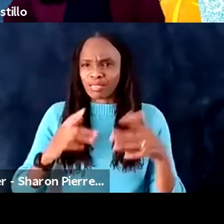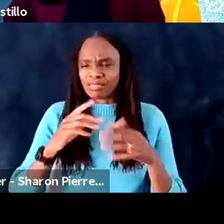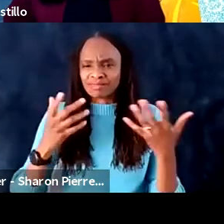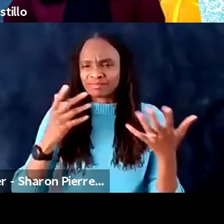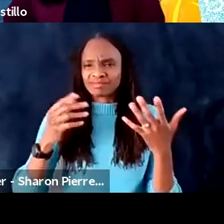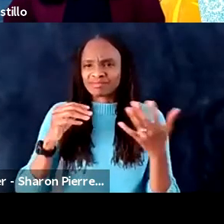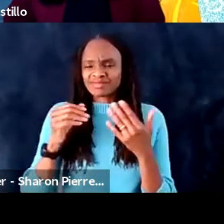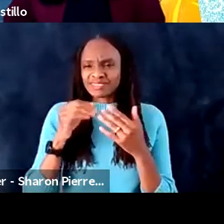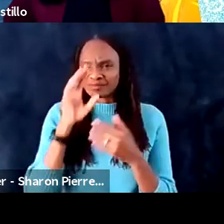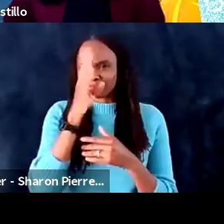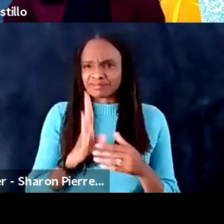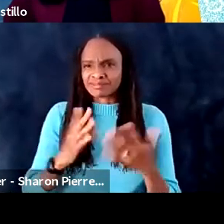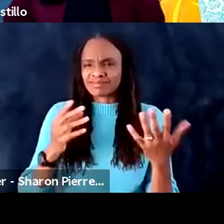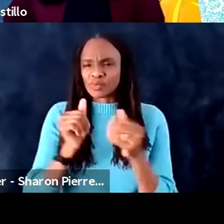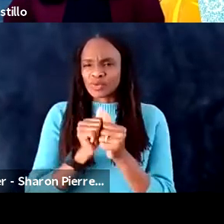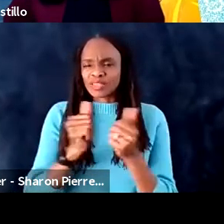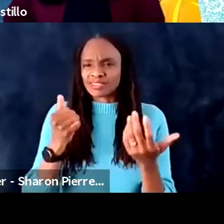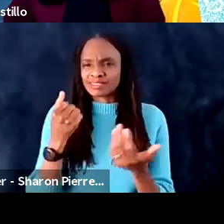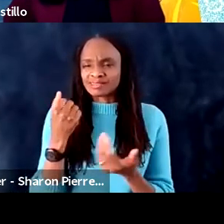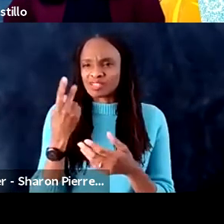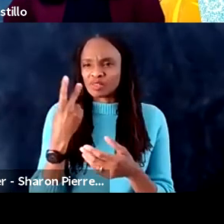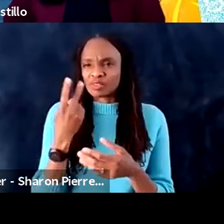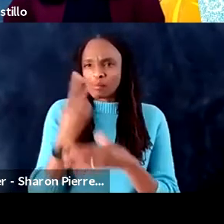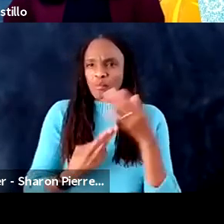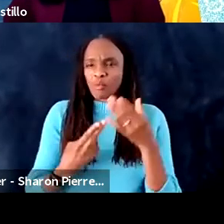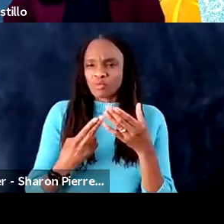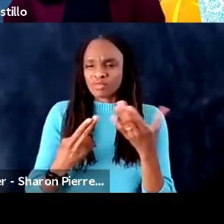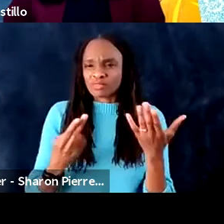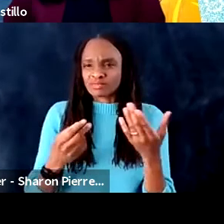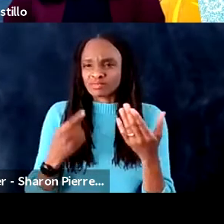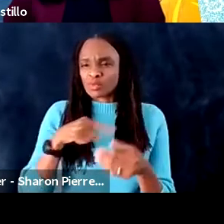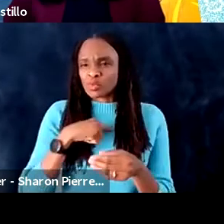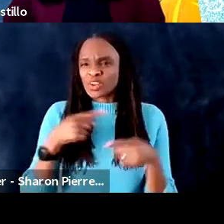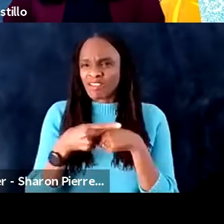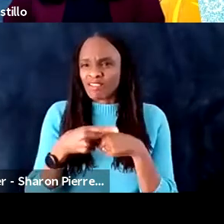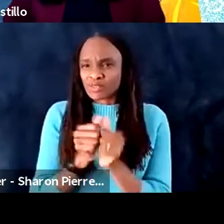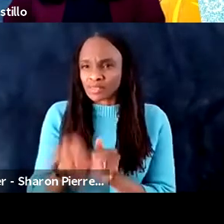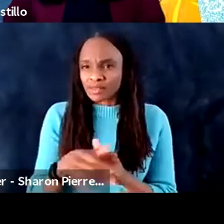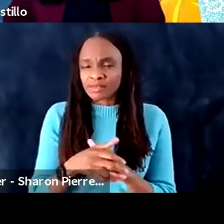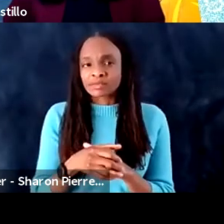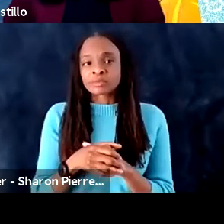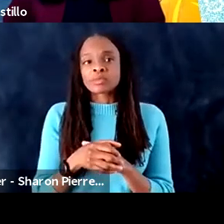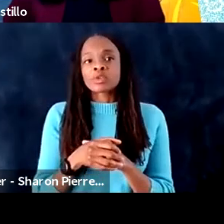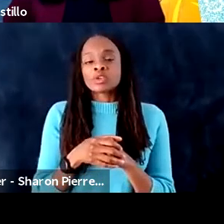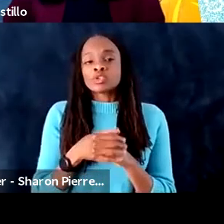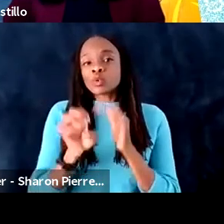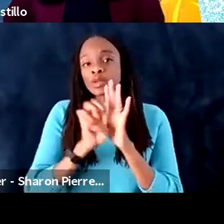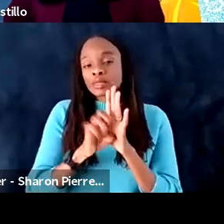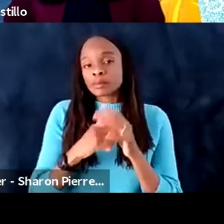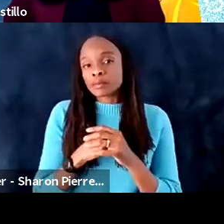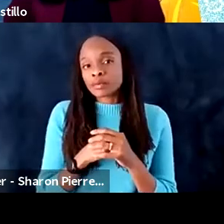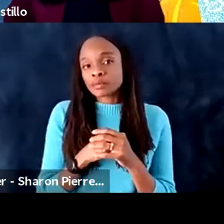different pushes and prods in America. And so where you had, for example,